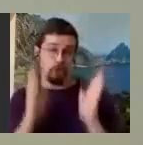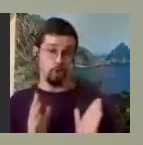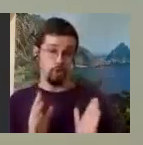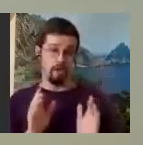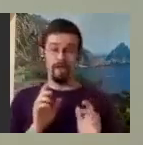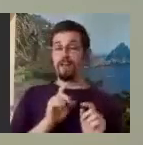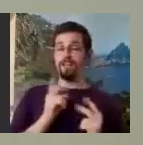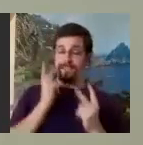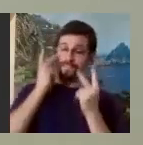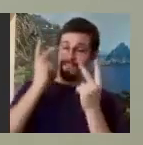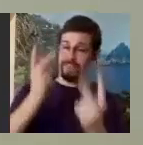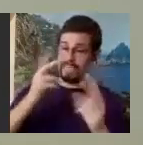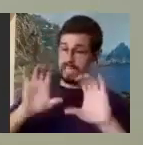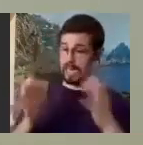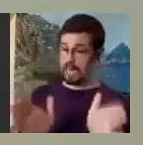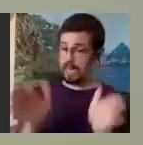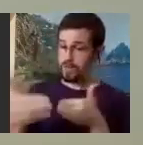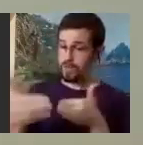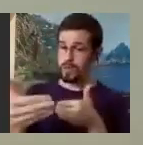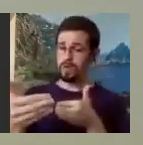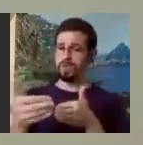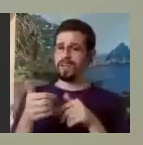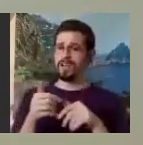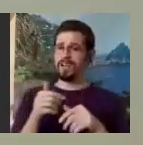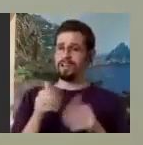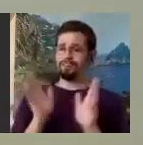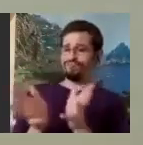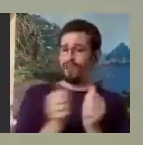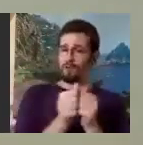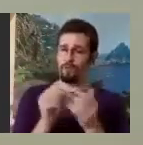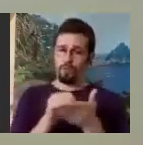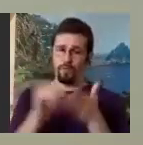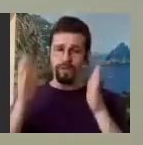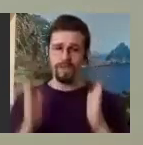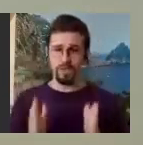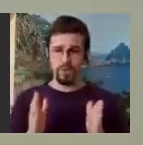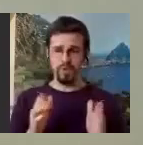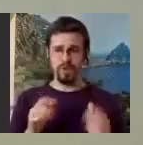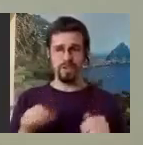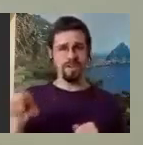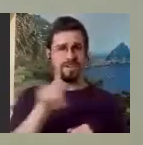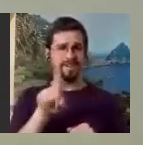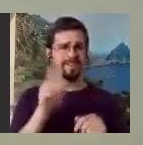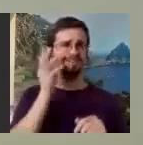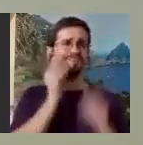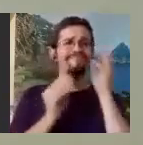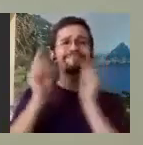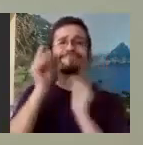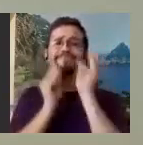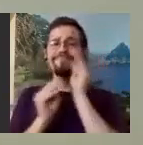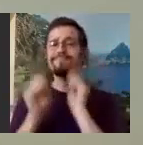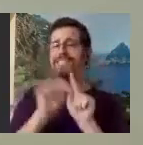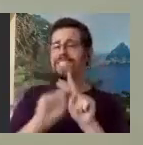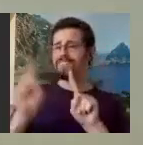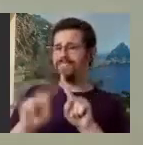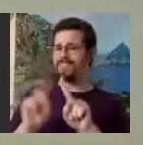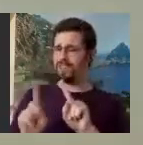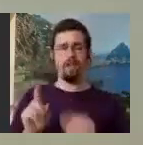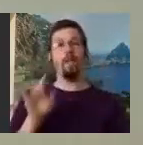So the award, it's one thing, but visiting people, talking